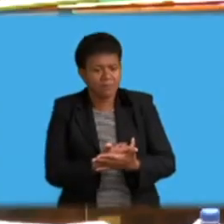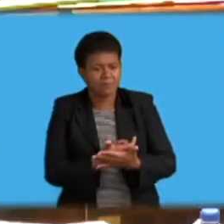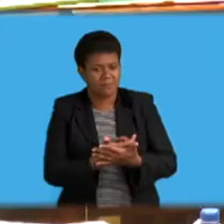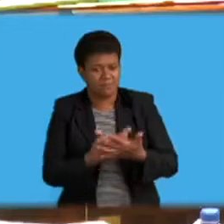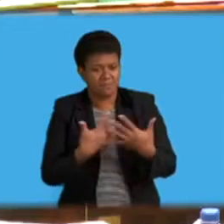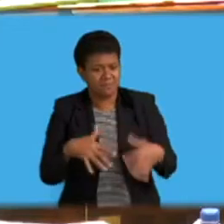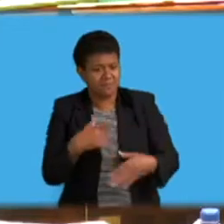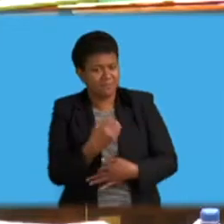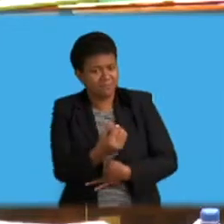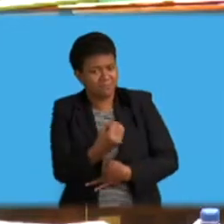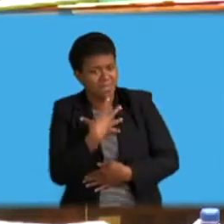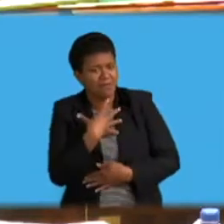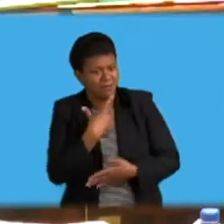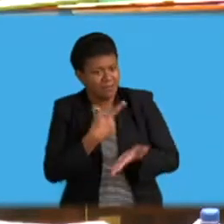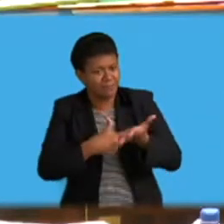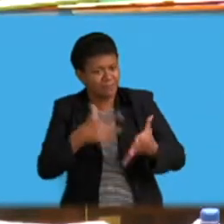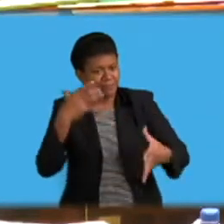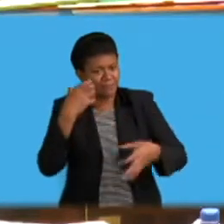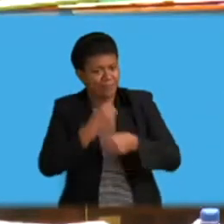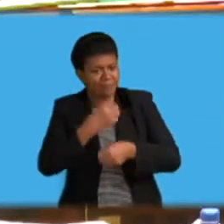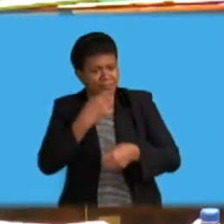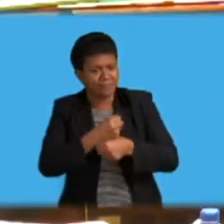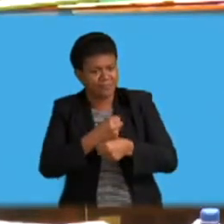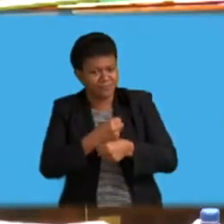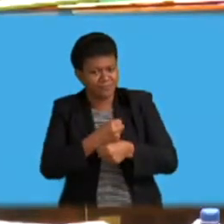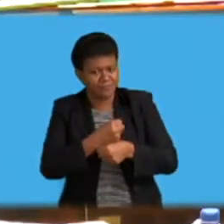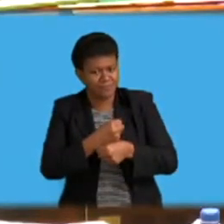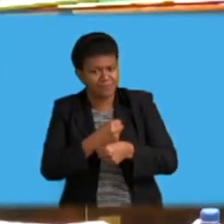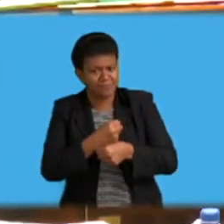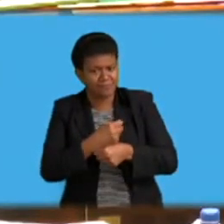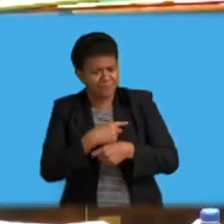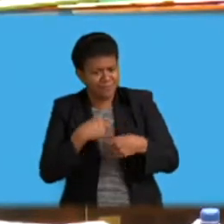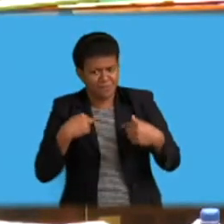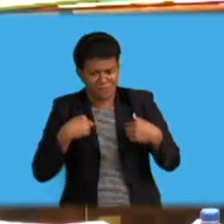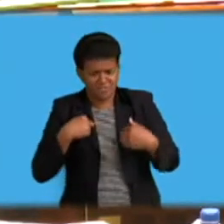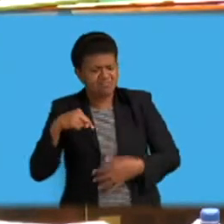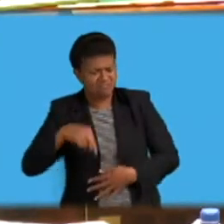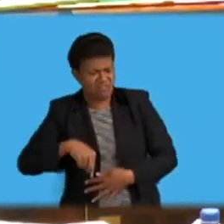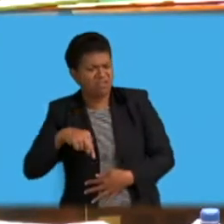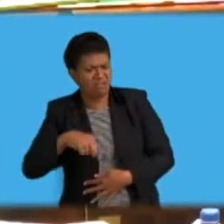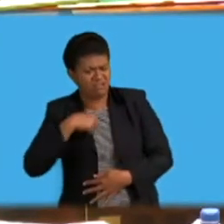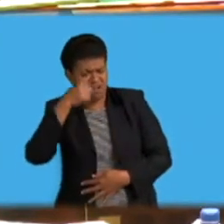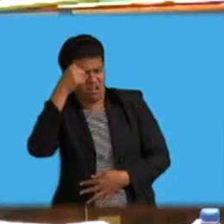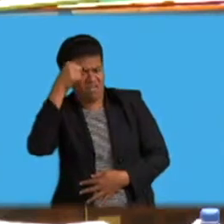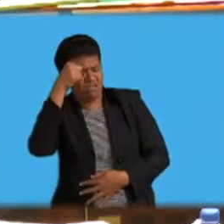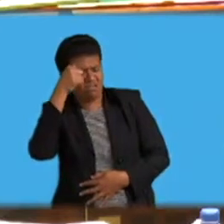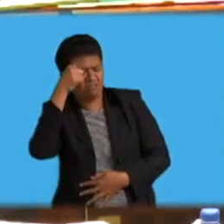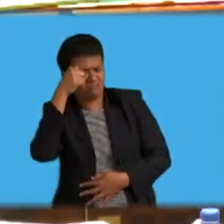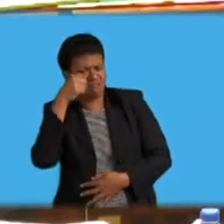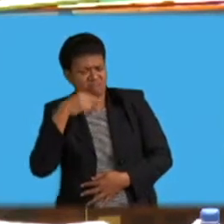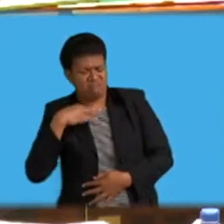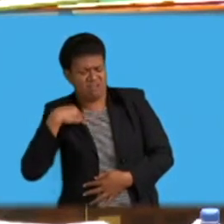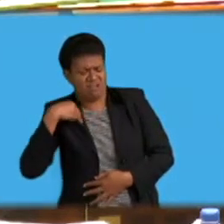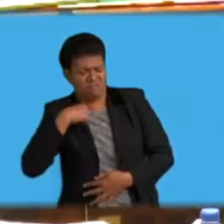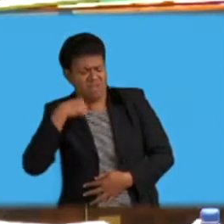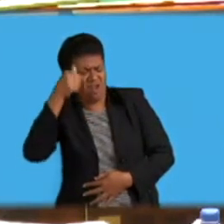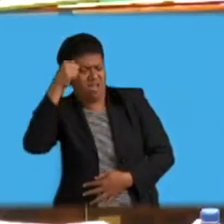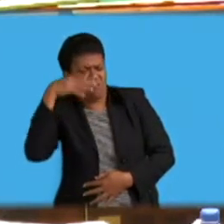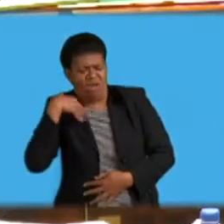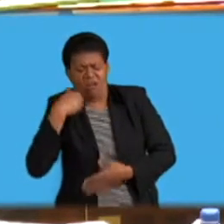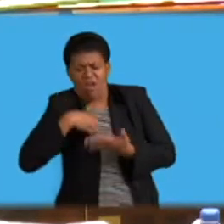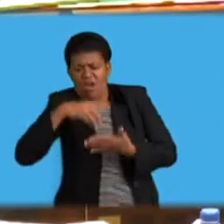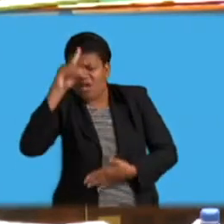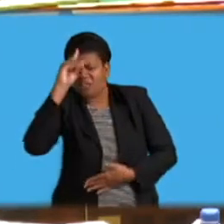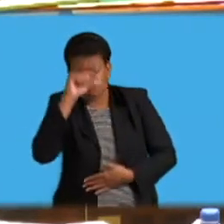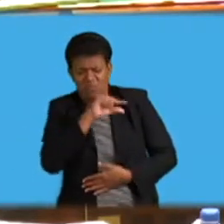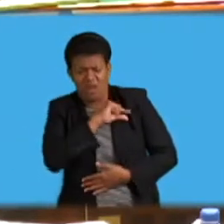PR carrots like this, when we on this side of the house know full well that the Education Ministry and the quality education of our children